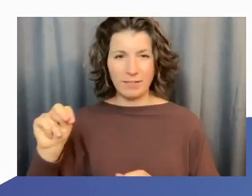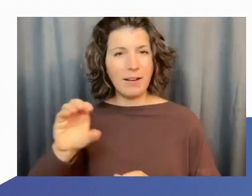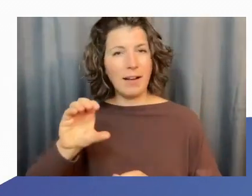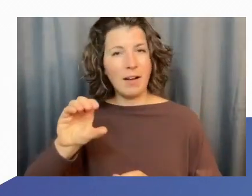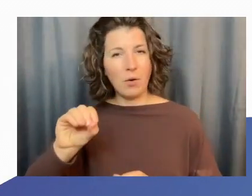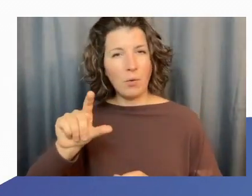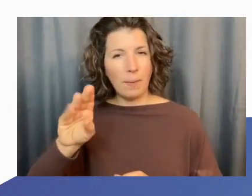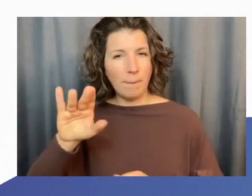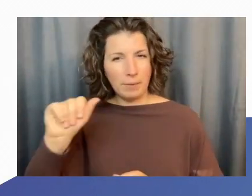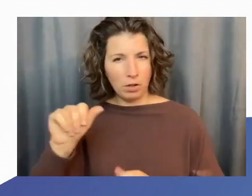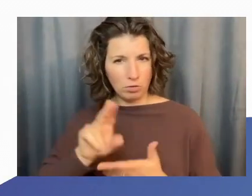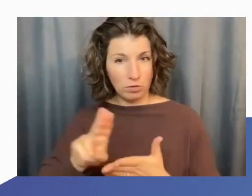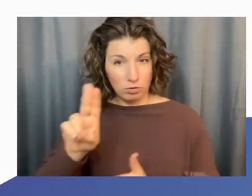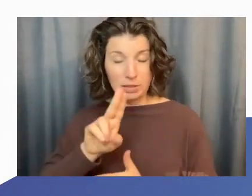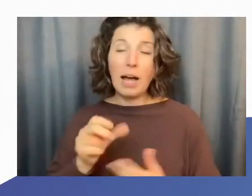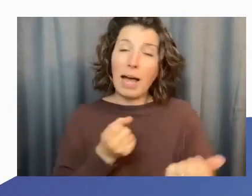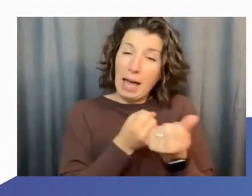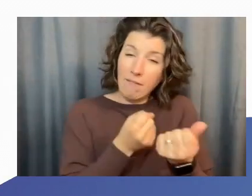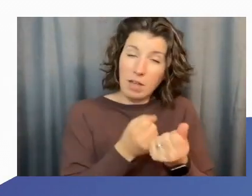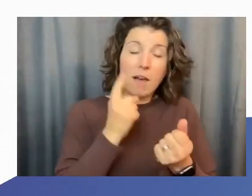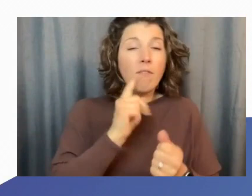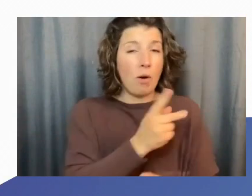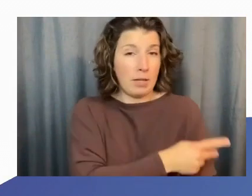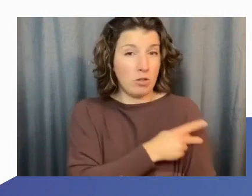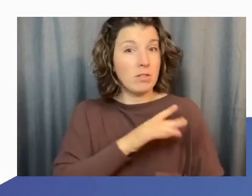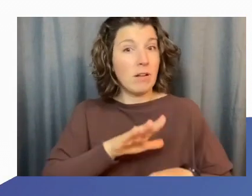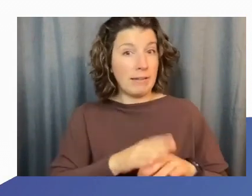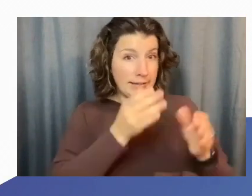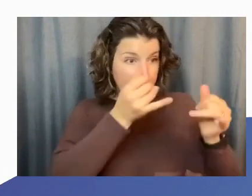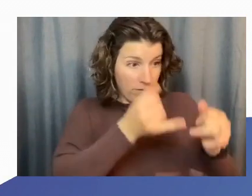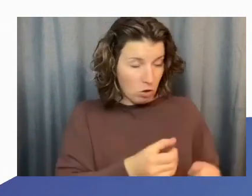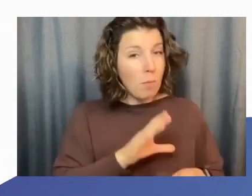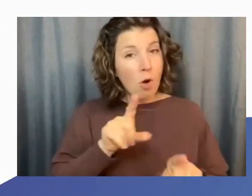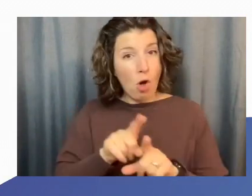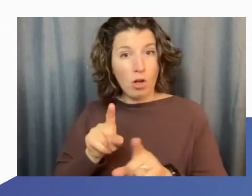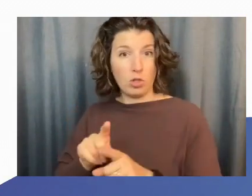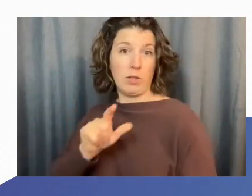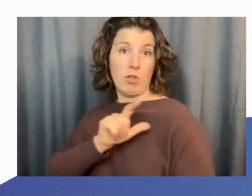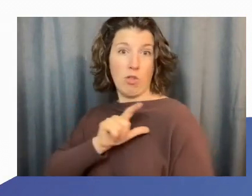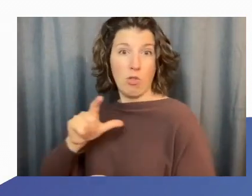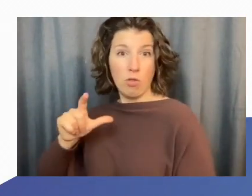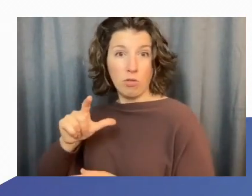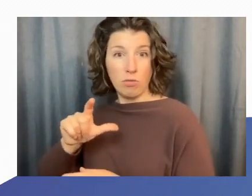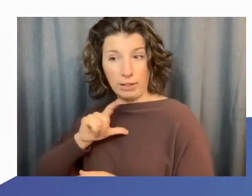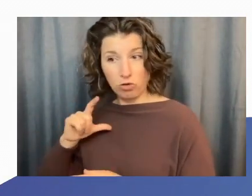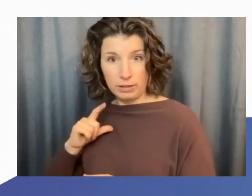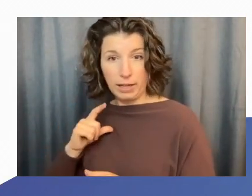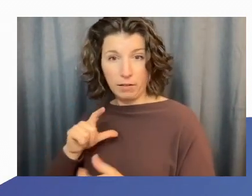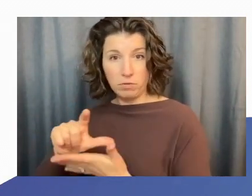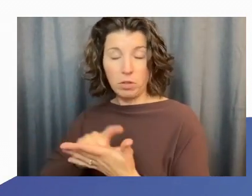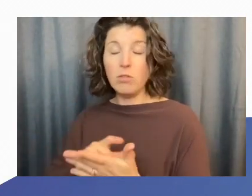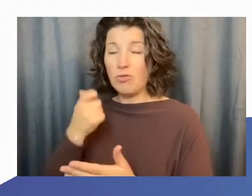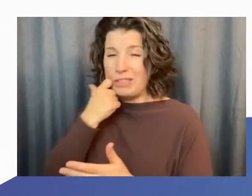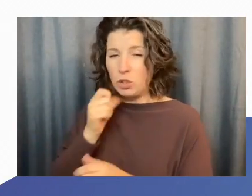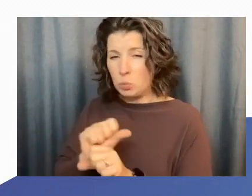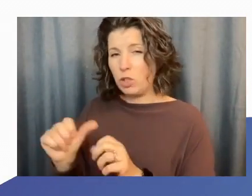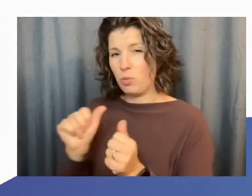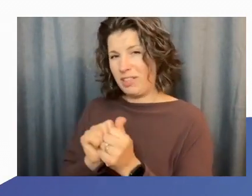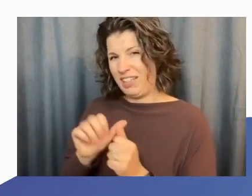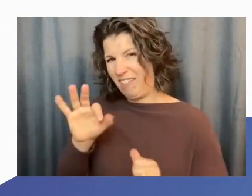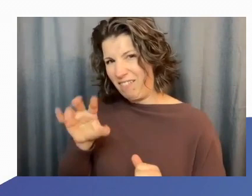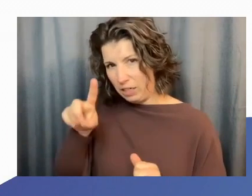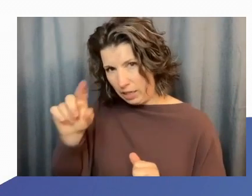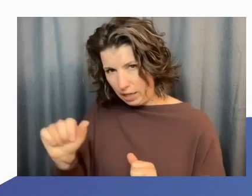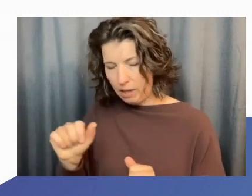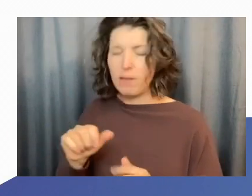for patients on an individual and legislative basis, most recently by working with the FDA and the